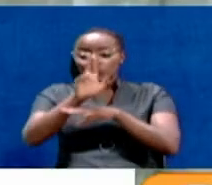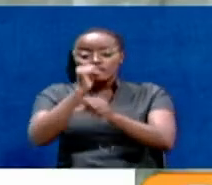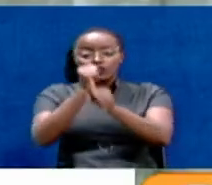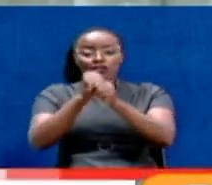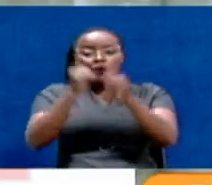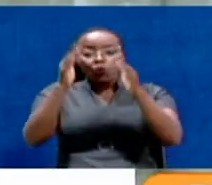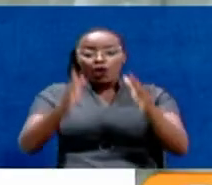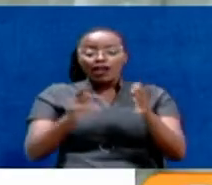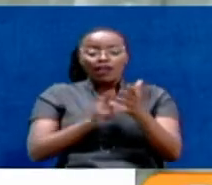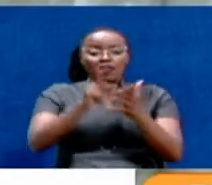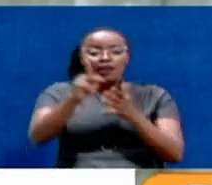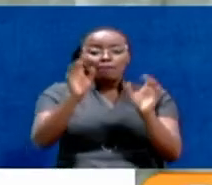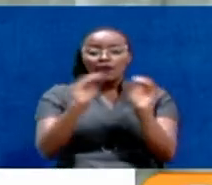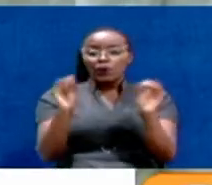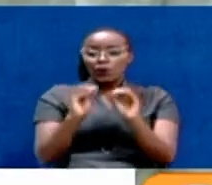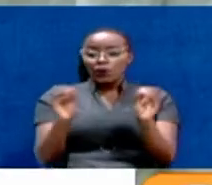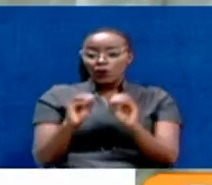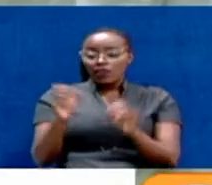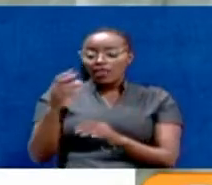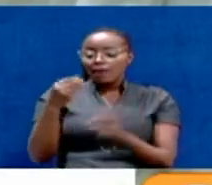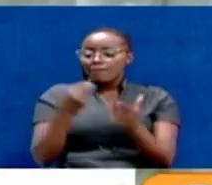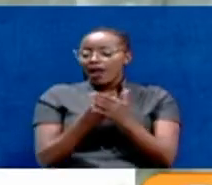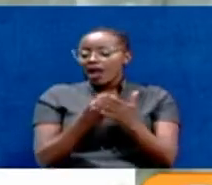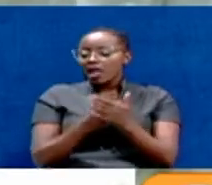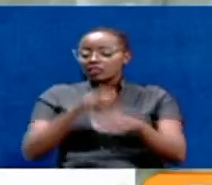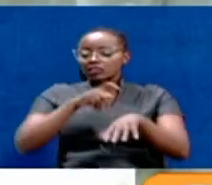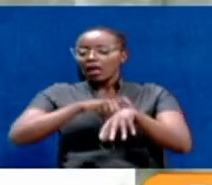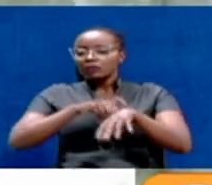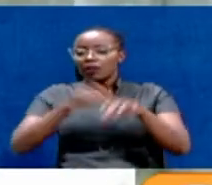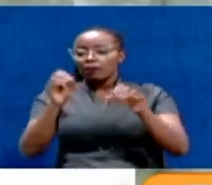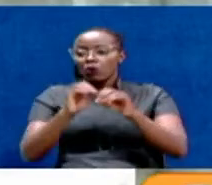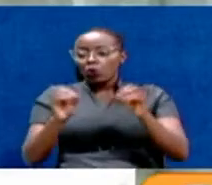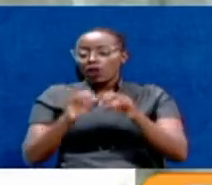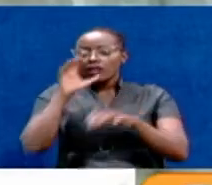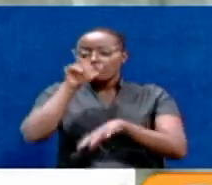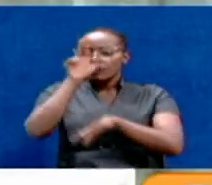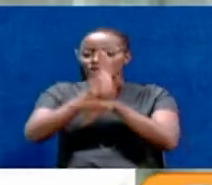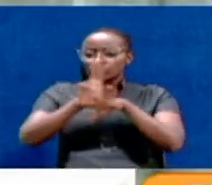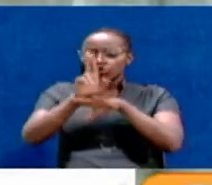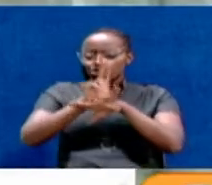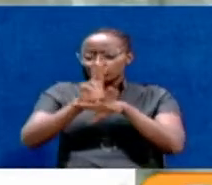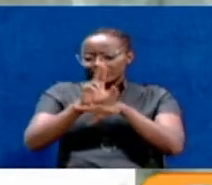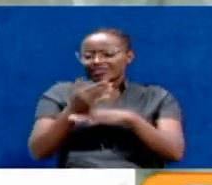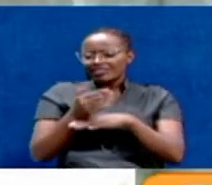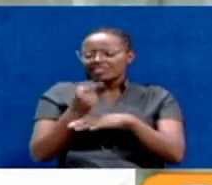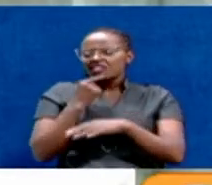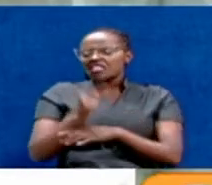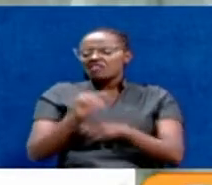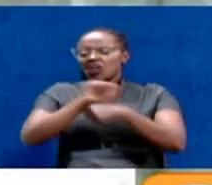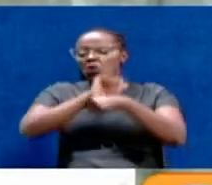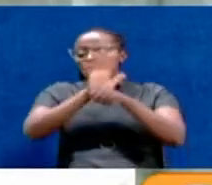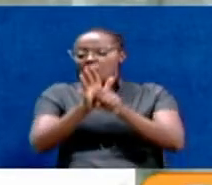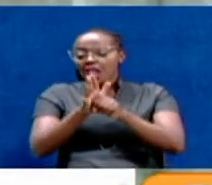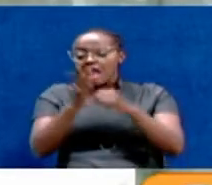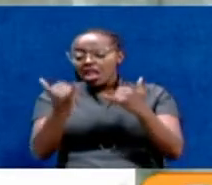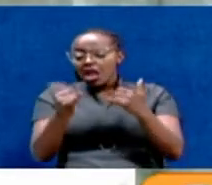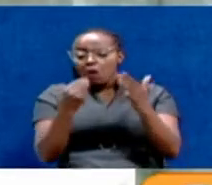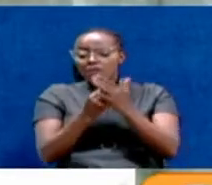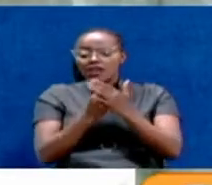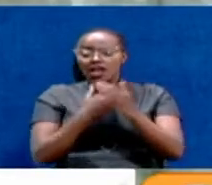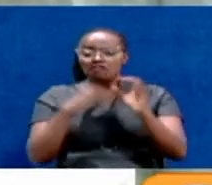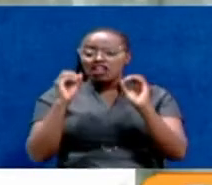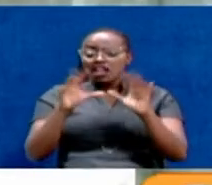workers without paying them their money on time and taking advantage of COVID, saying that they don't have money